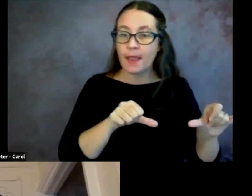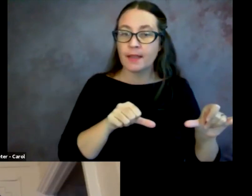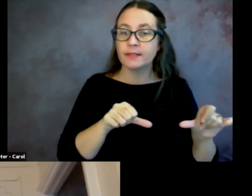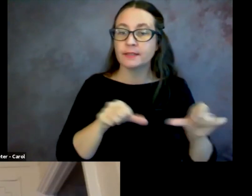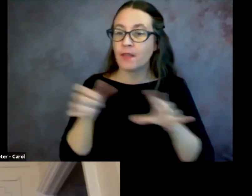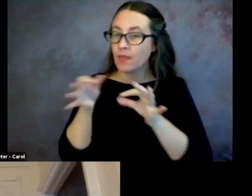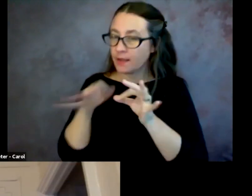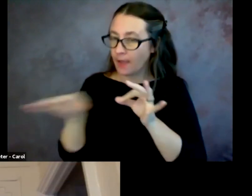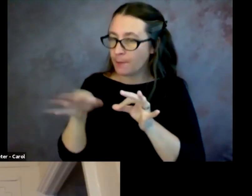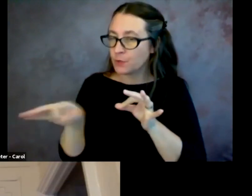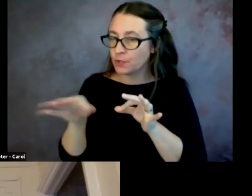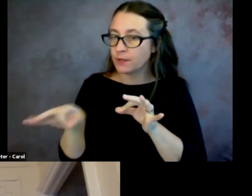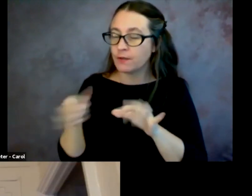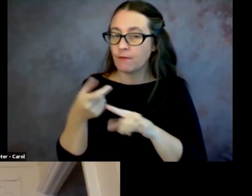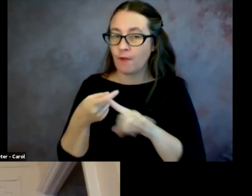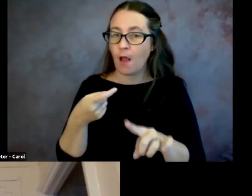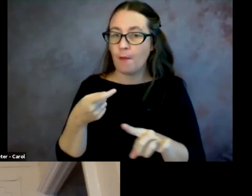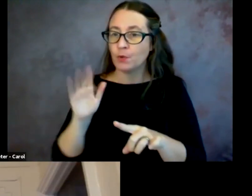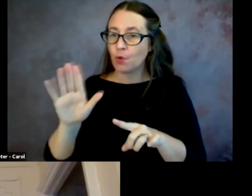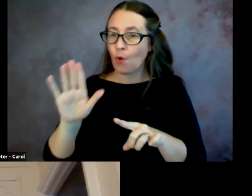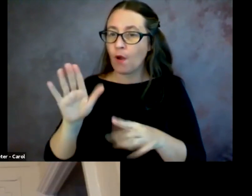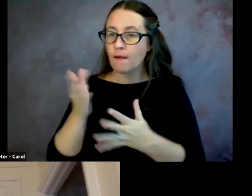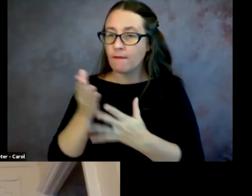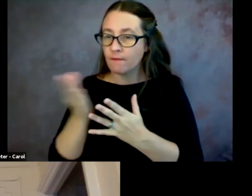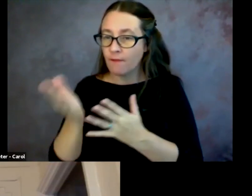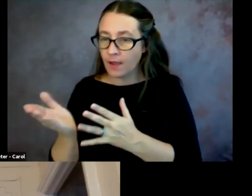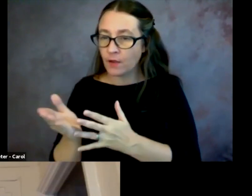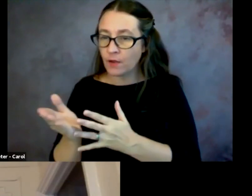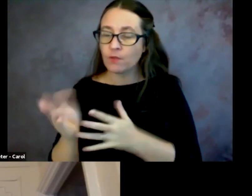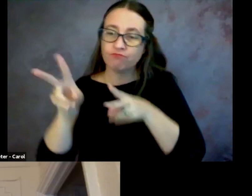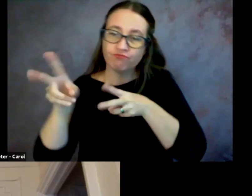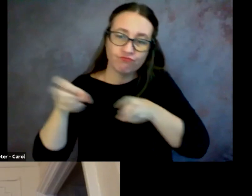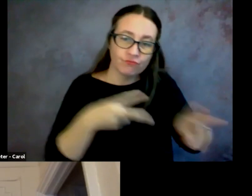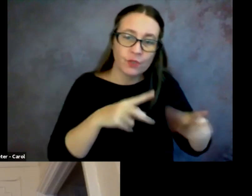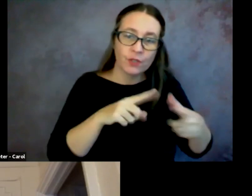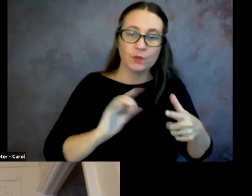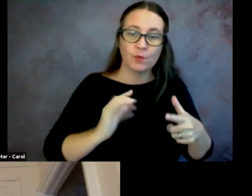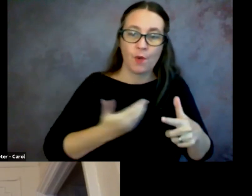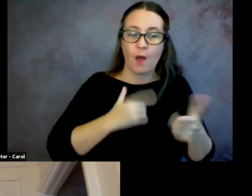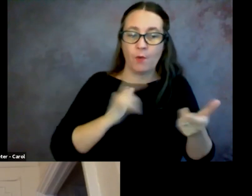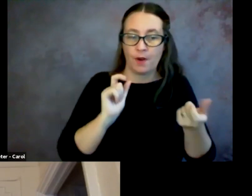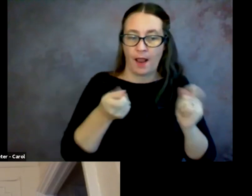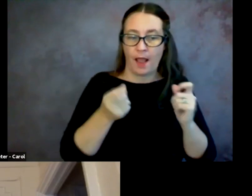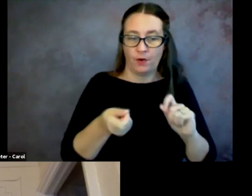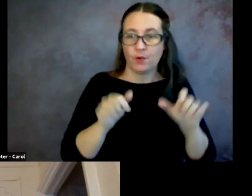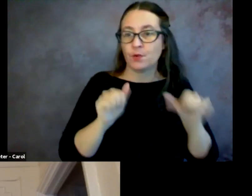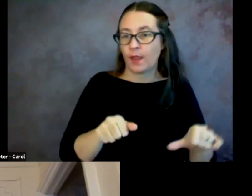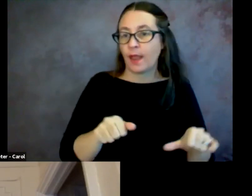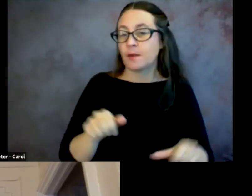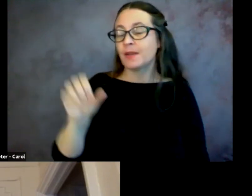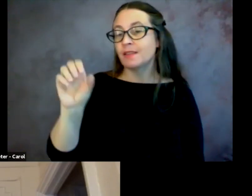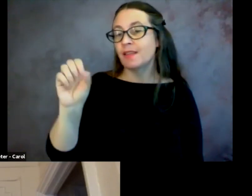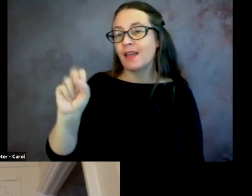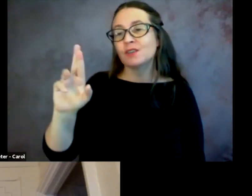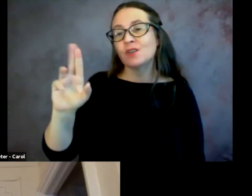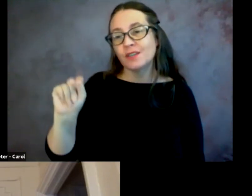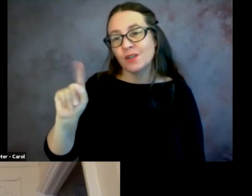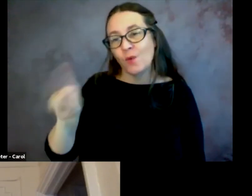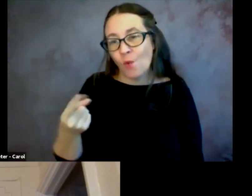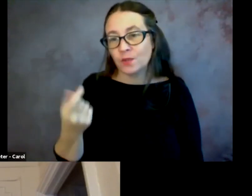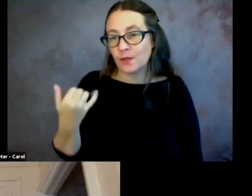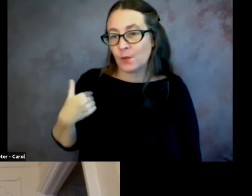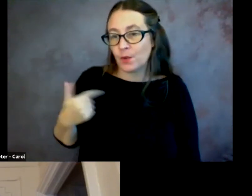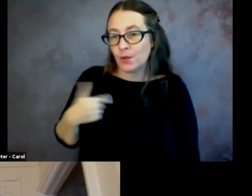that SBB file that you're working with and put them right into our editor as well. But the SRTs are the only one that we currently support,